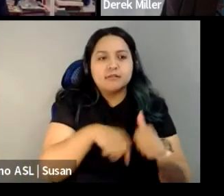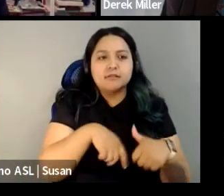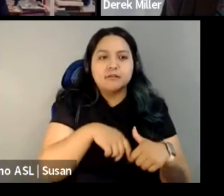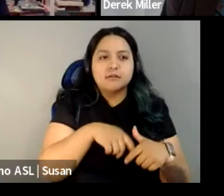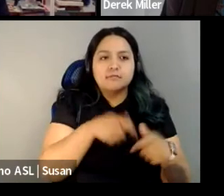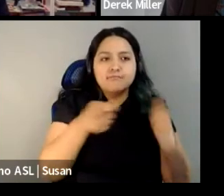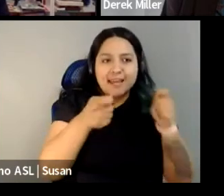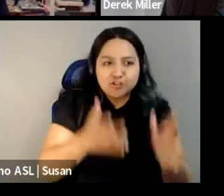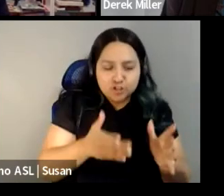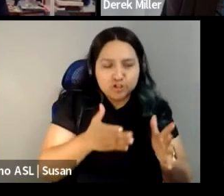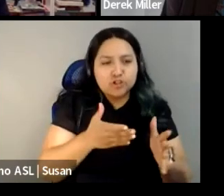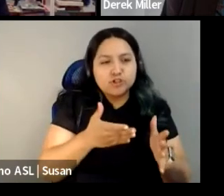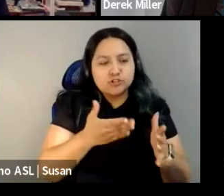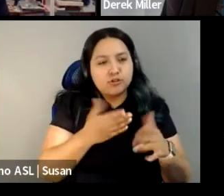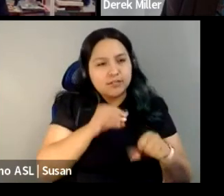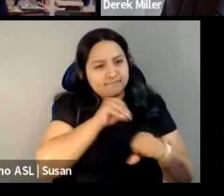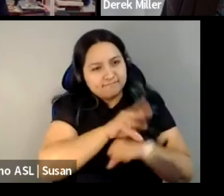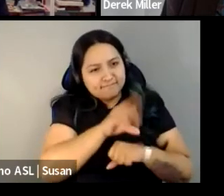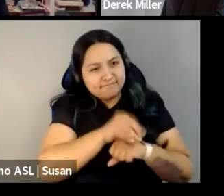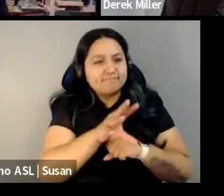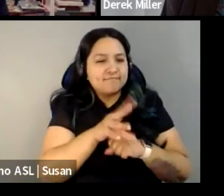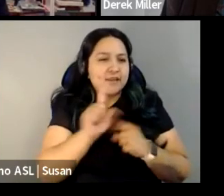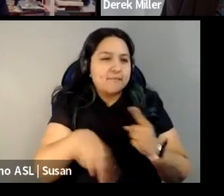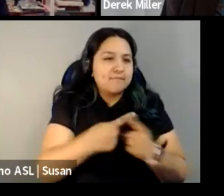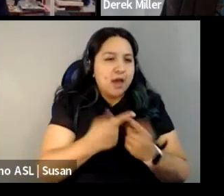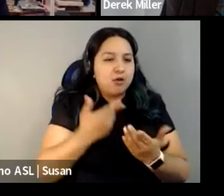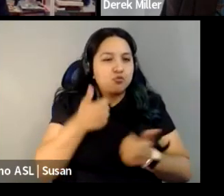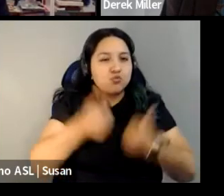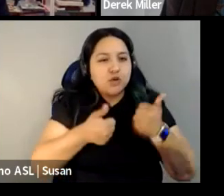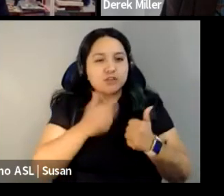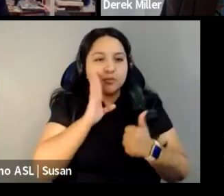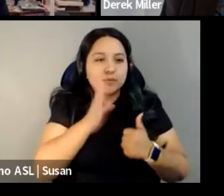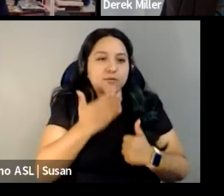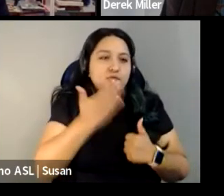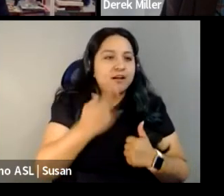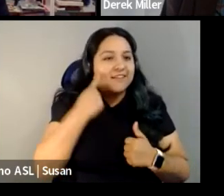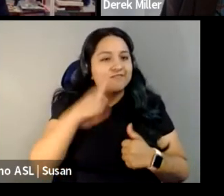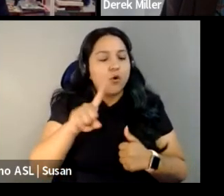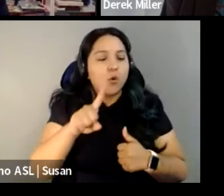her brokerage would make good vehicles for star performers. And so